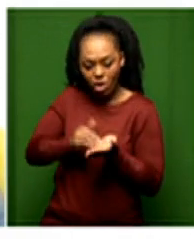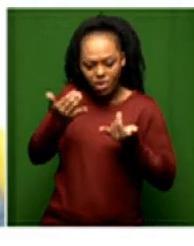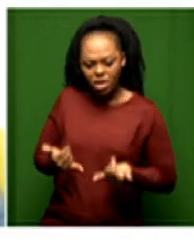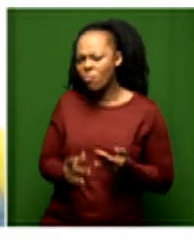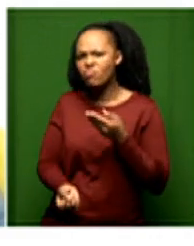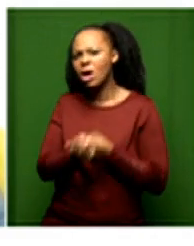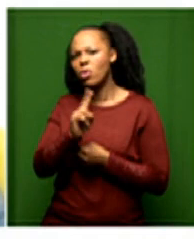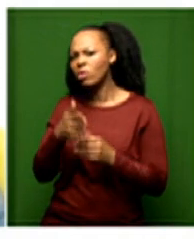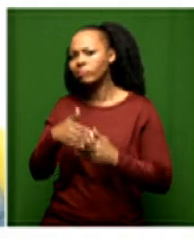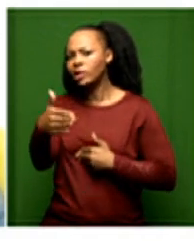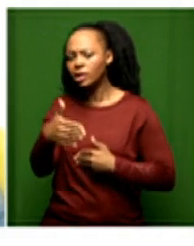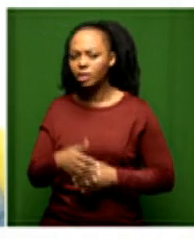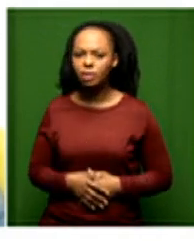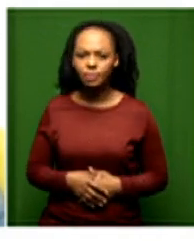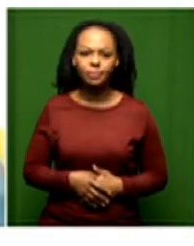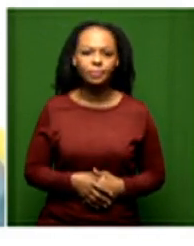have?